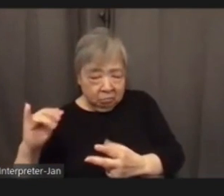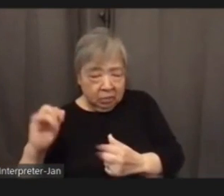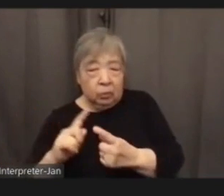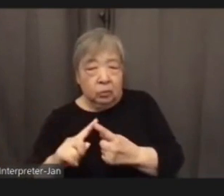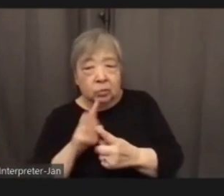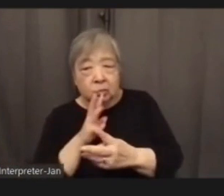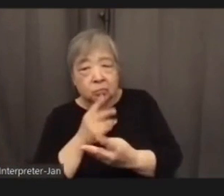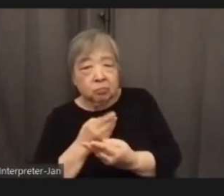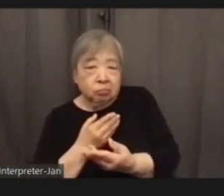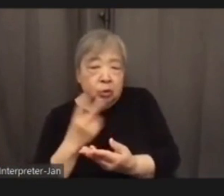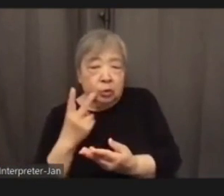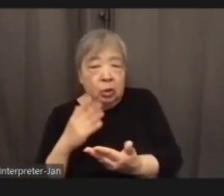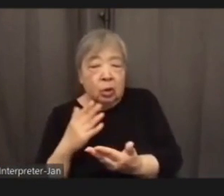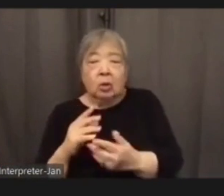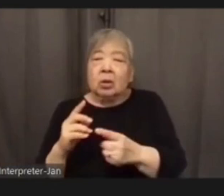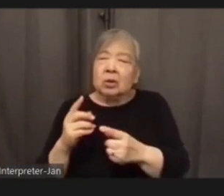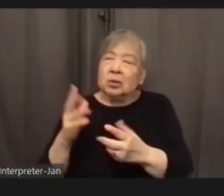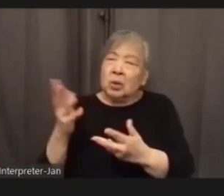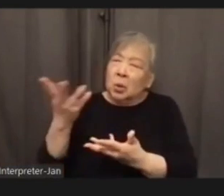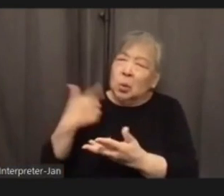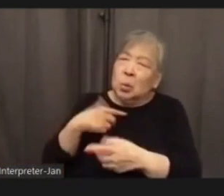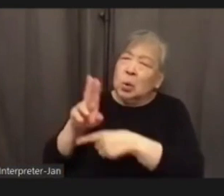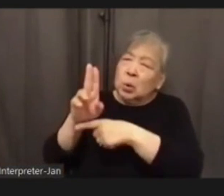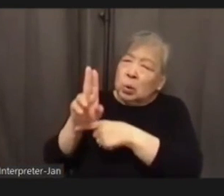We're sort of used to this kind of